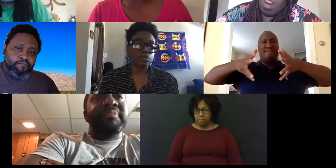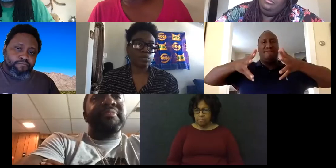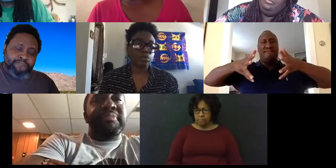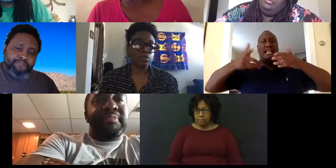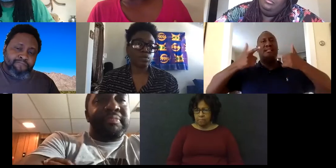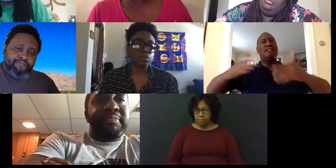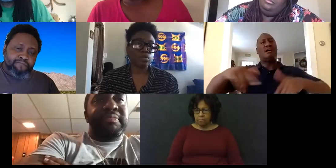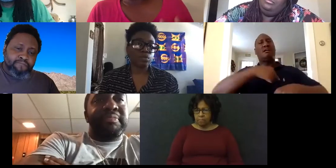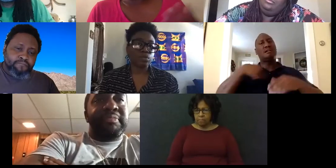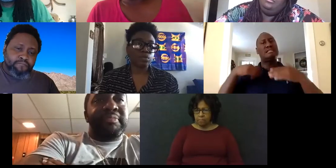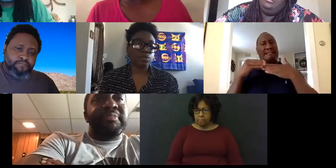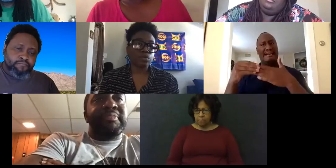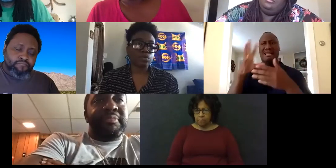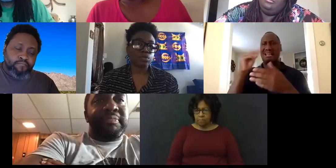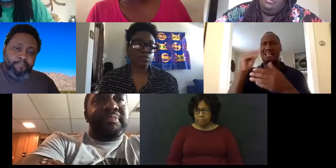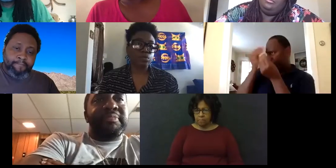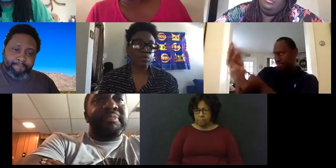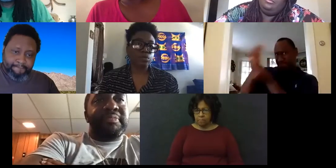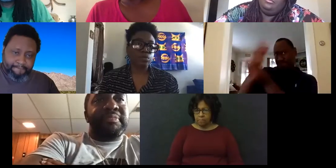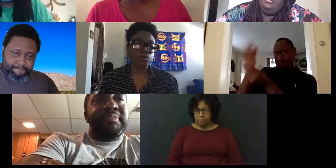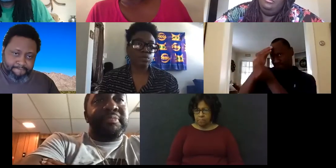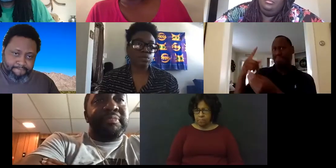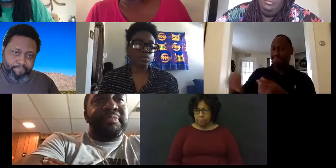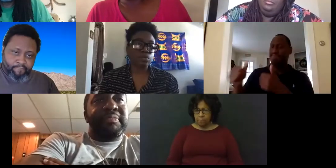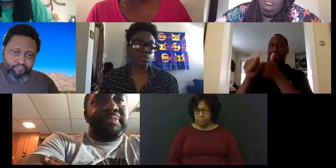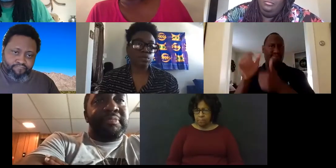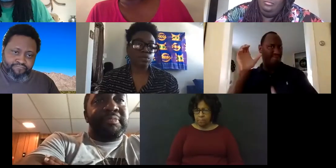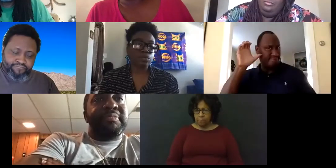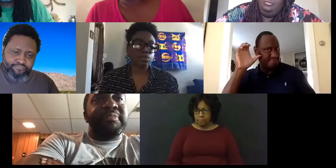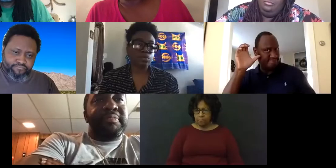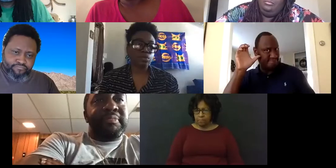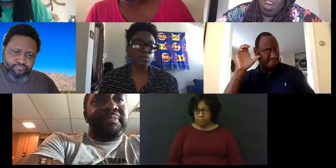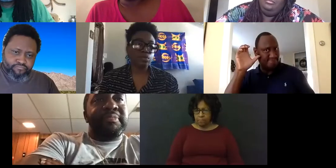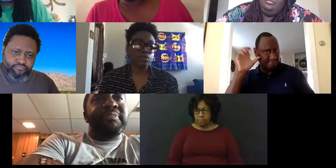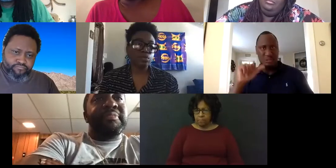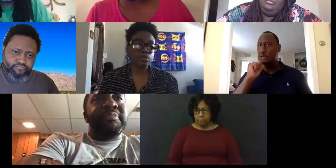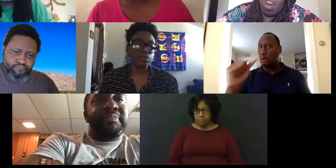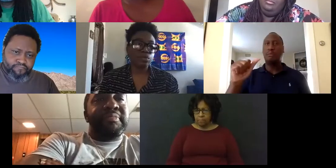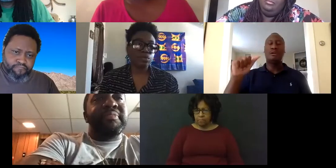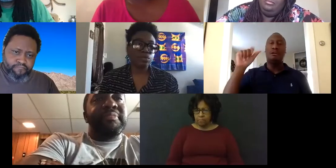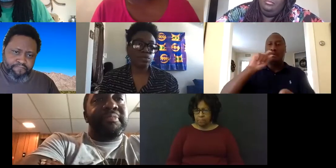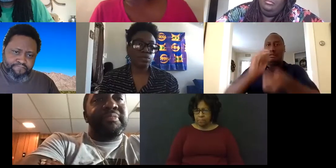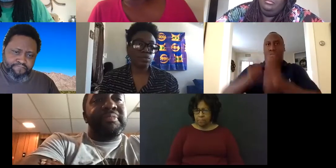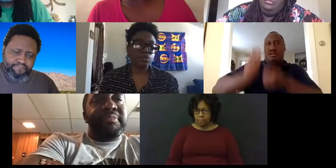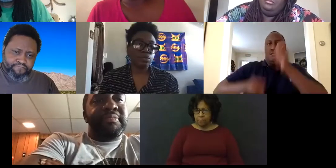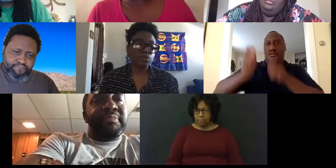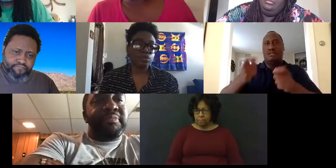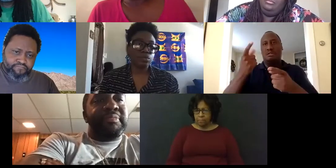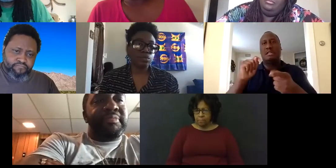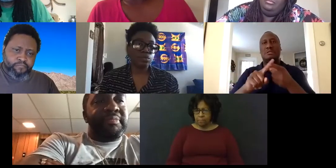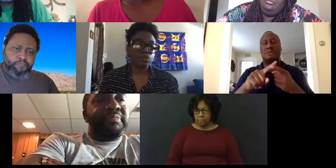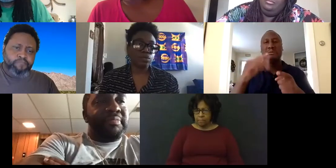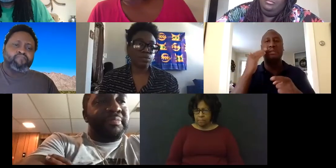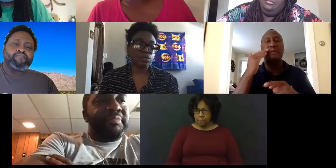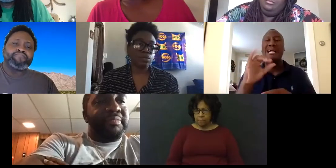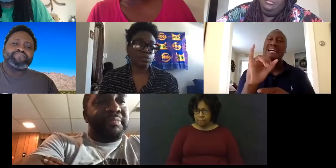our power away. Leave our power where it is. Let us lead. Let us inform. And you, and they have to be willing to listen